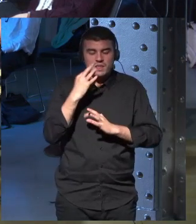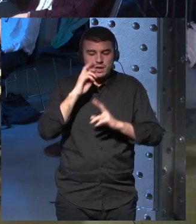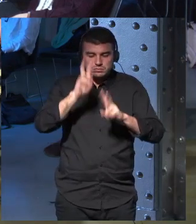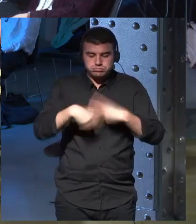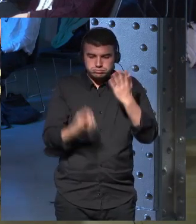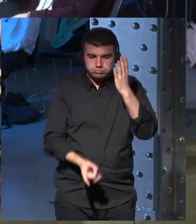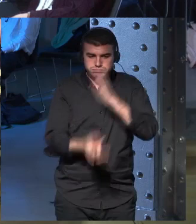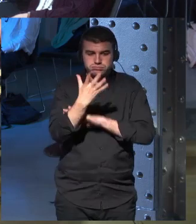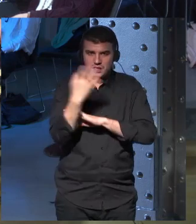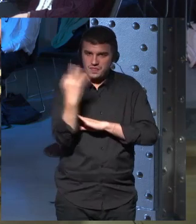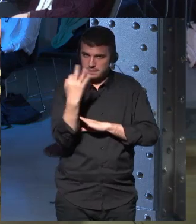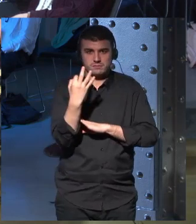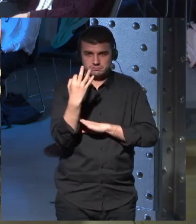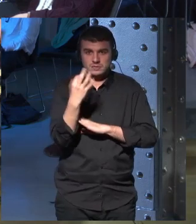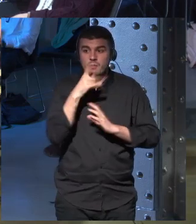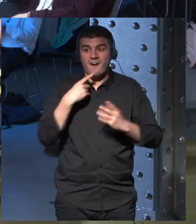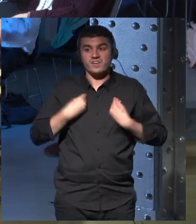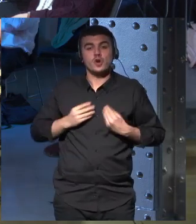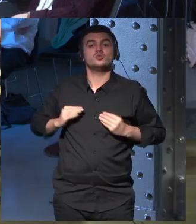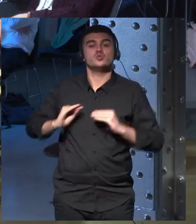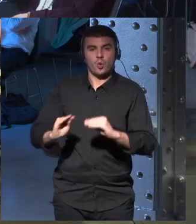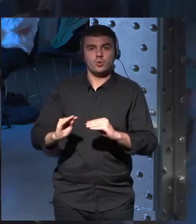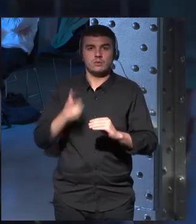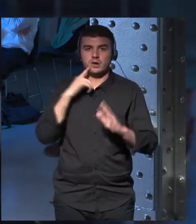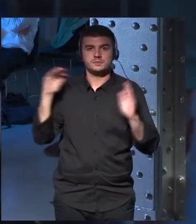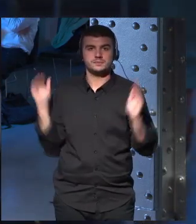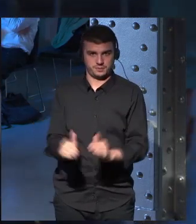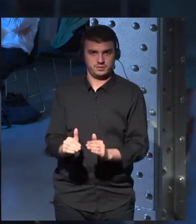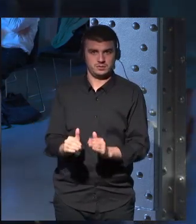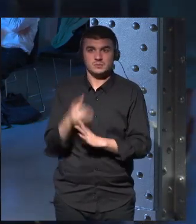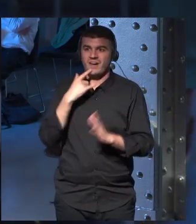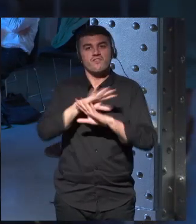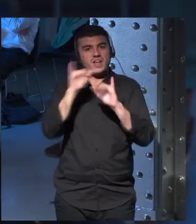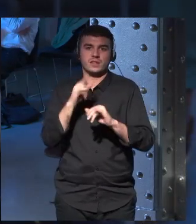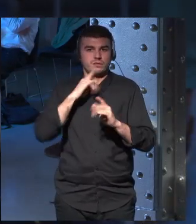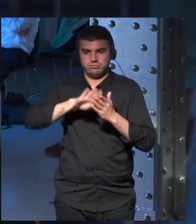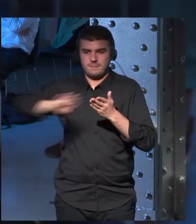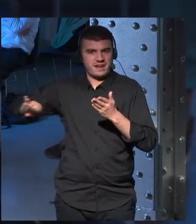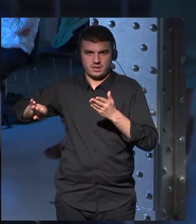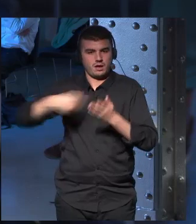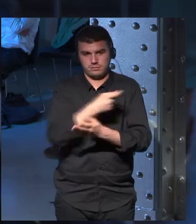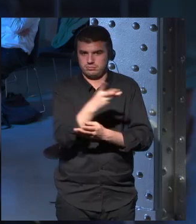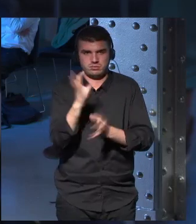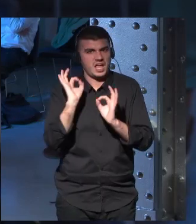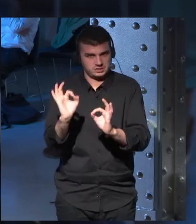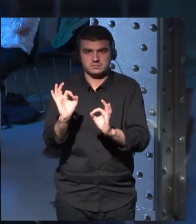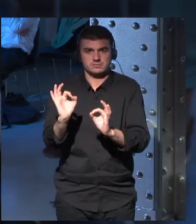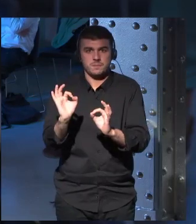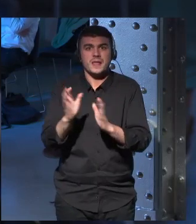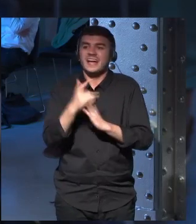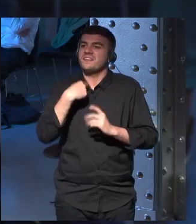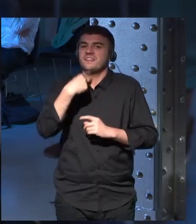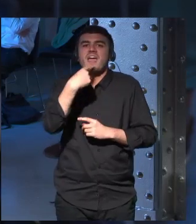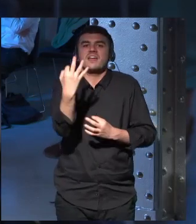And the question we asked was, is it not possible for a torturer to retire and live a happy life and die a peaceful